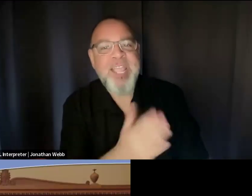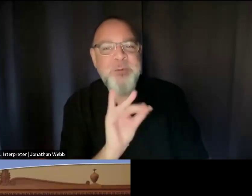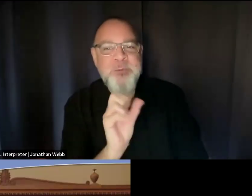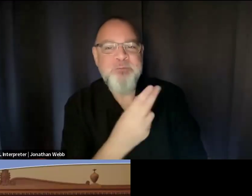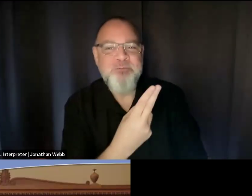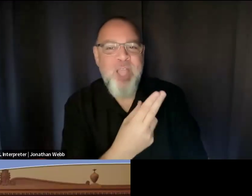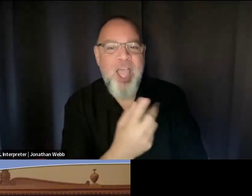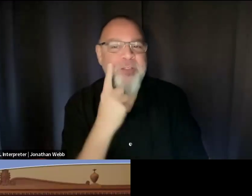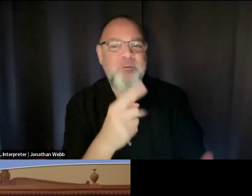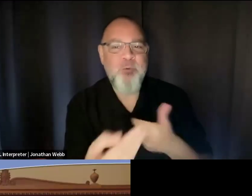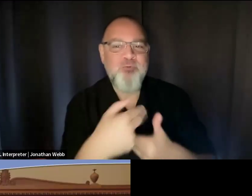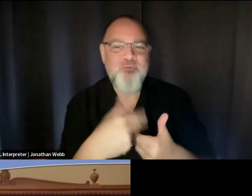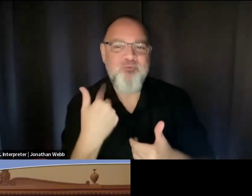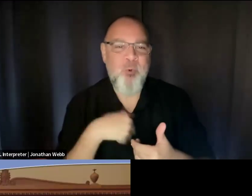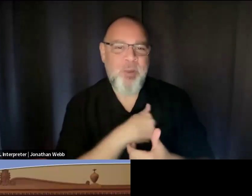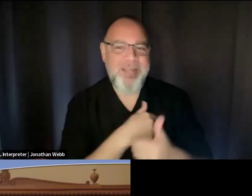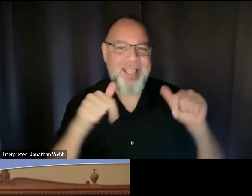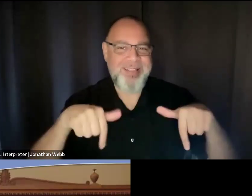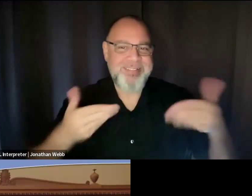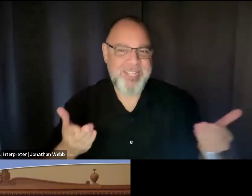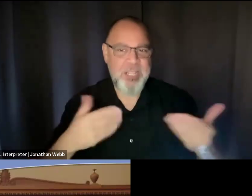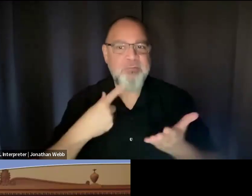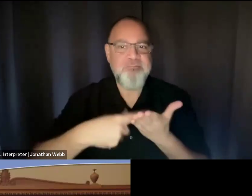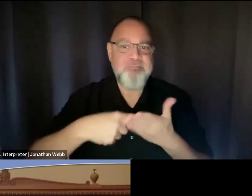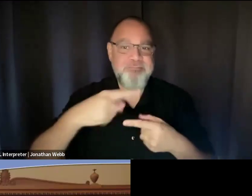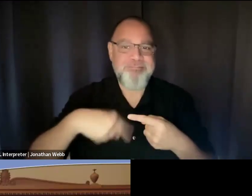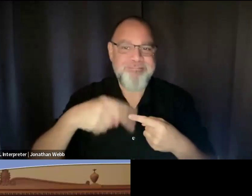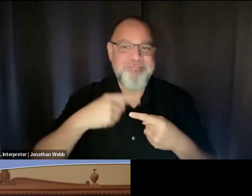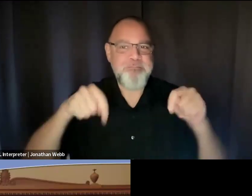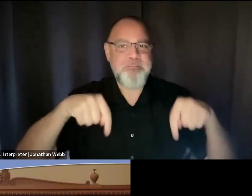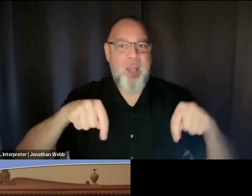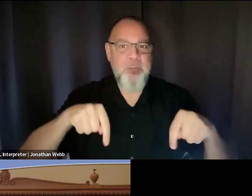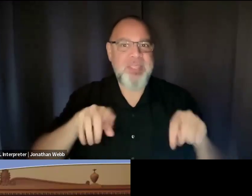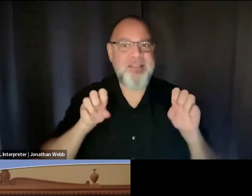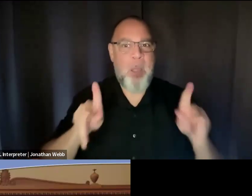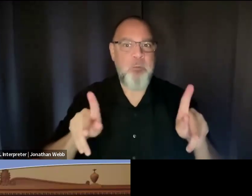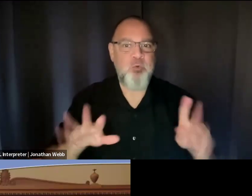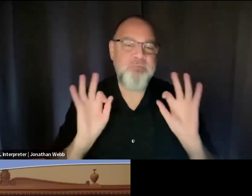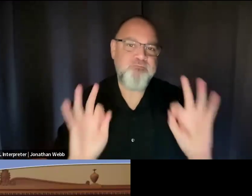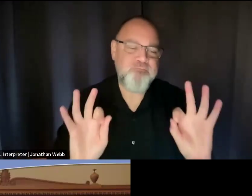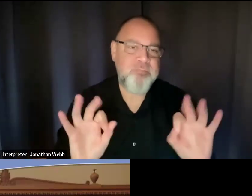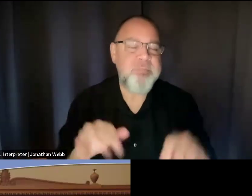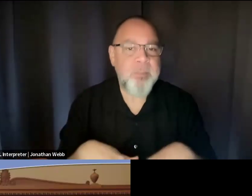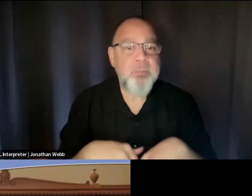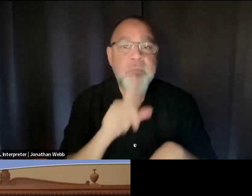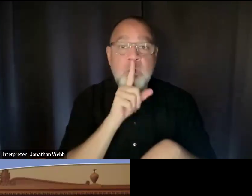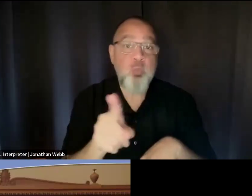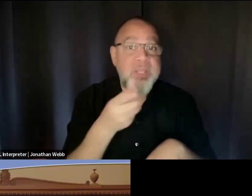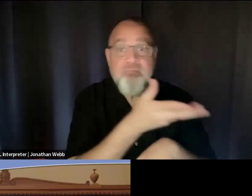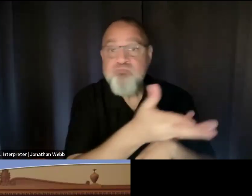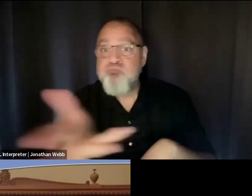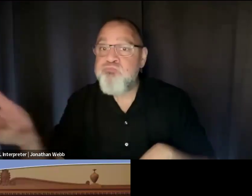community of practice to share this exciting digital literacy and access funding opportunity. Yeah, we'll definitely want to invite the